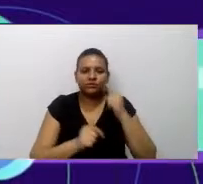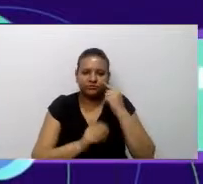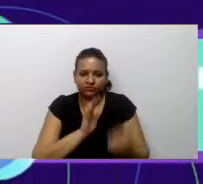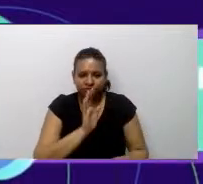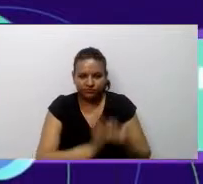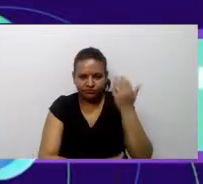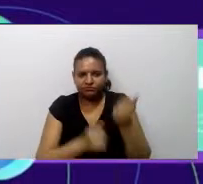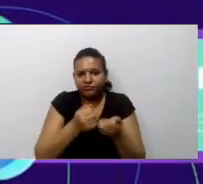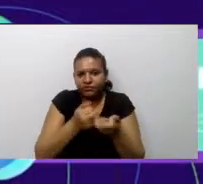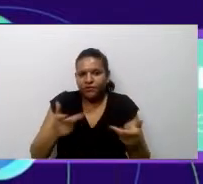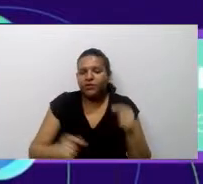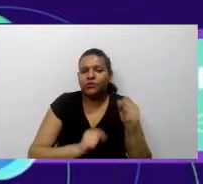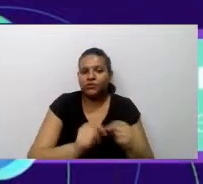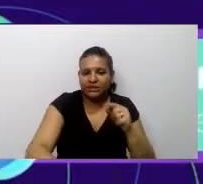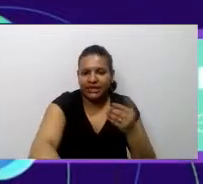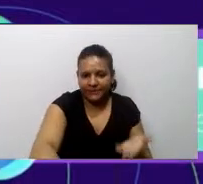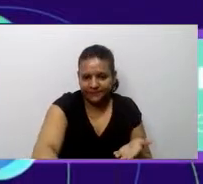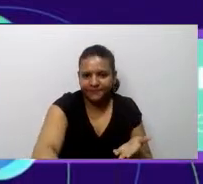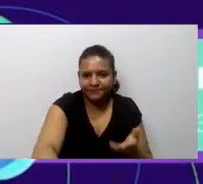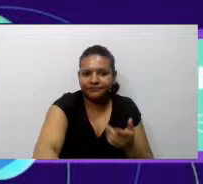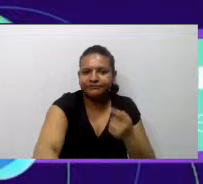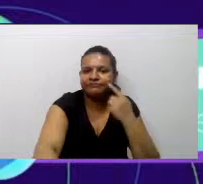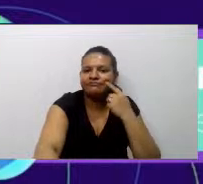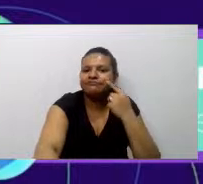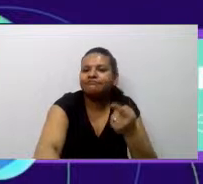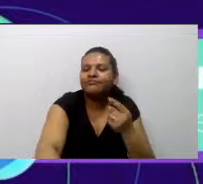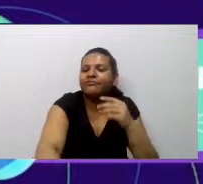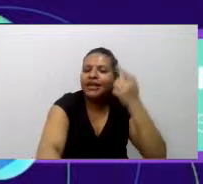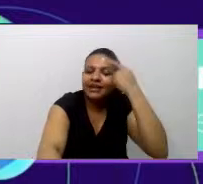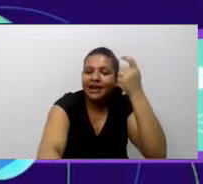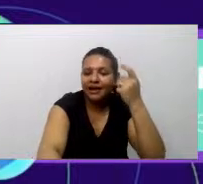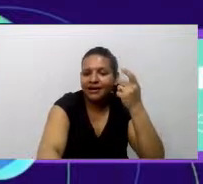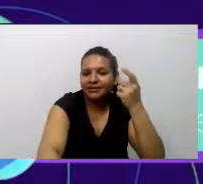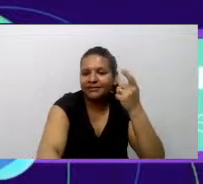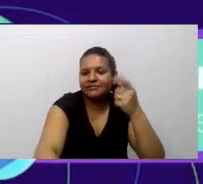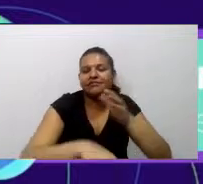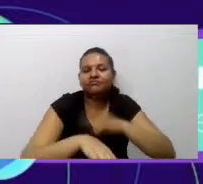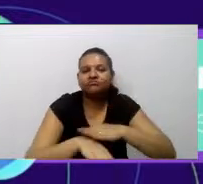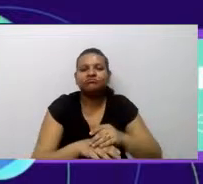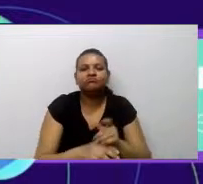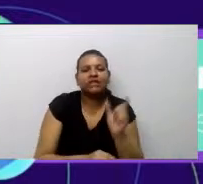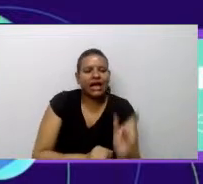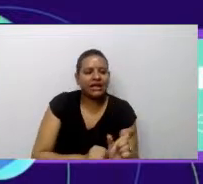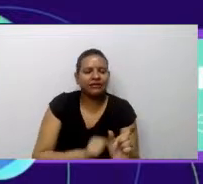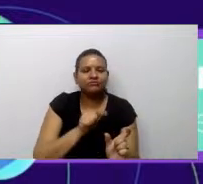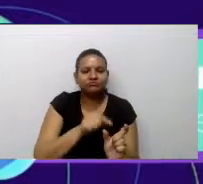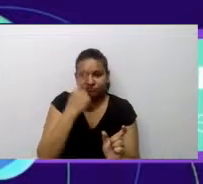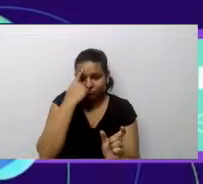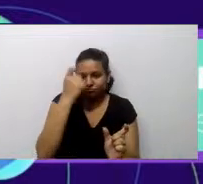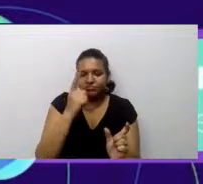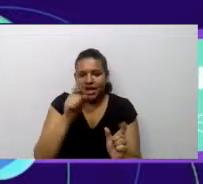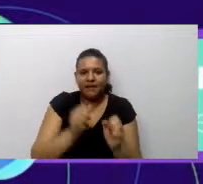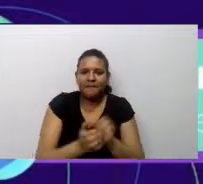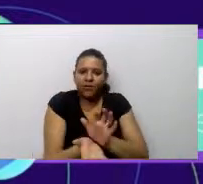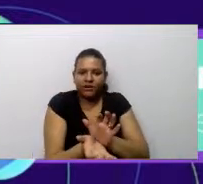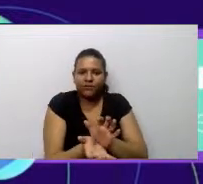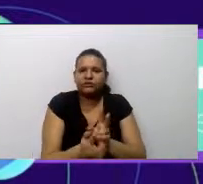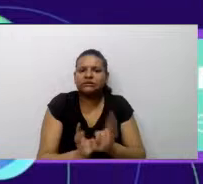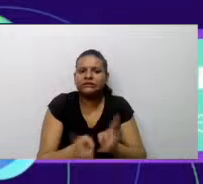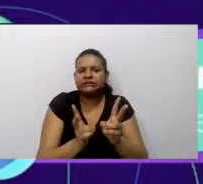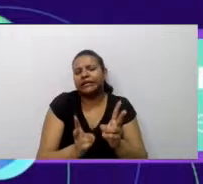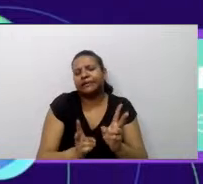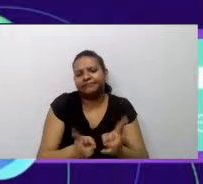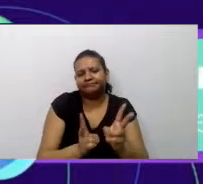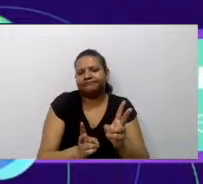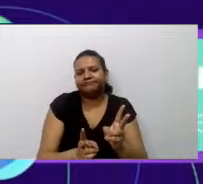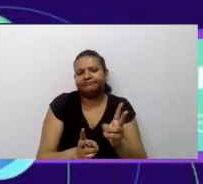part where they had to create their own Pokemon cards. They were obsessed with Pokemon cards, always playing games with it,